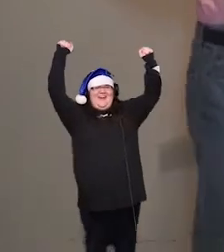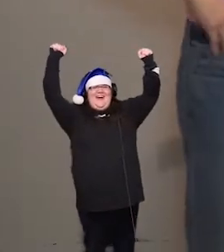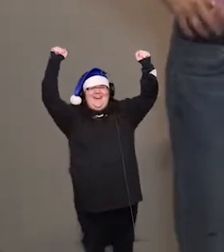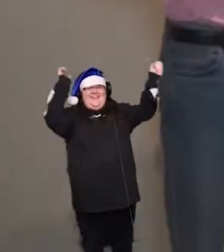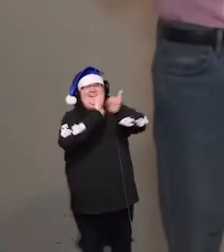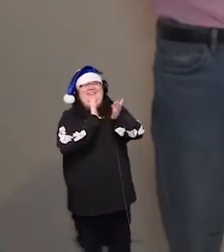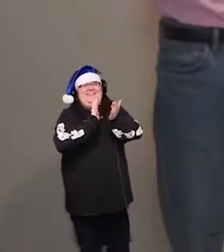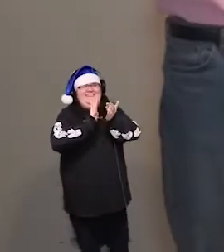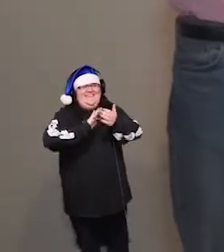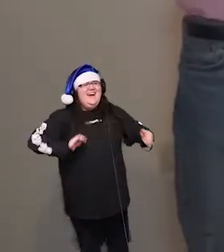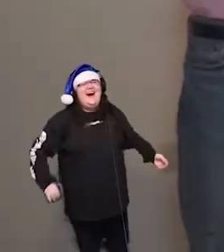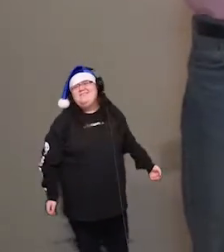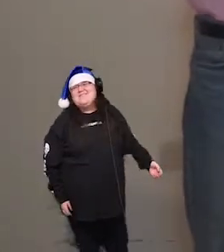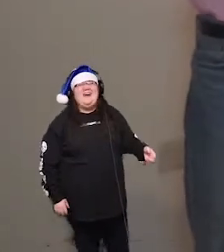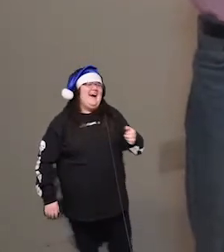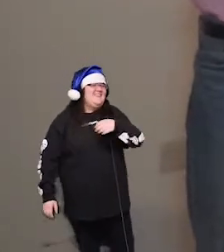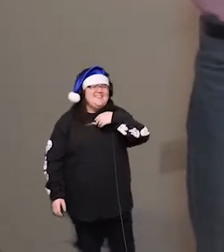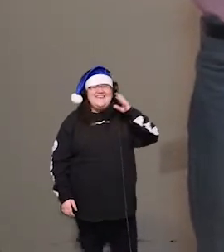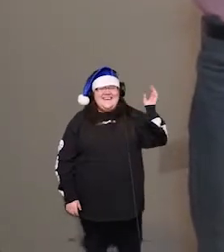Yes, Lauren!